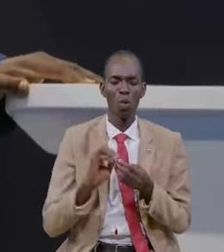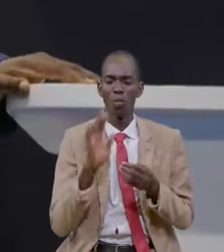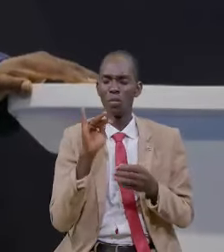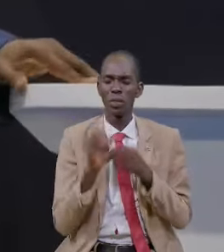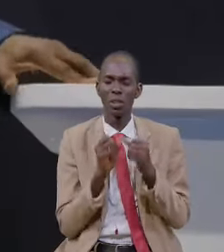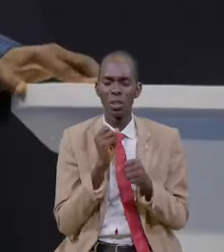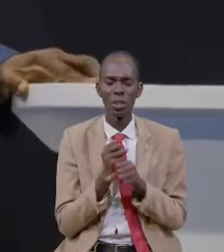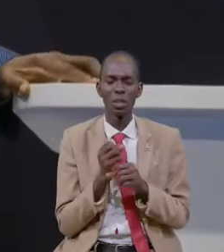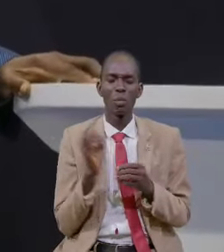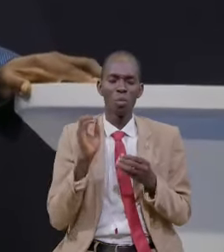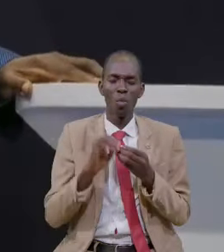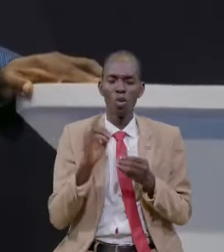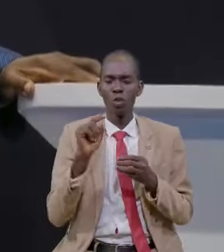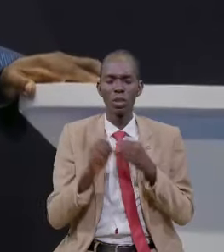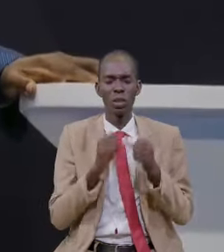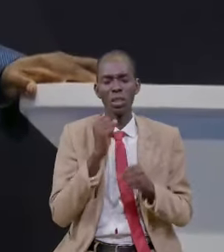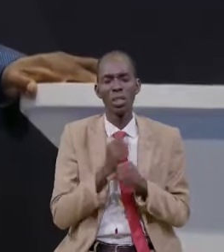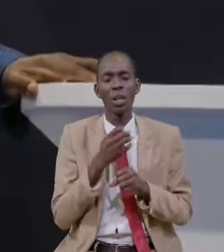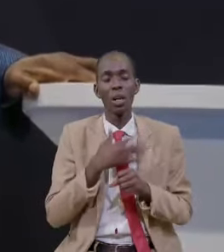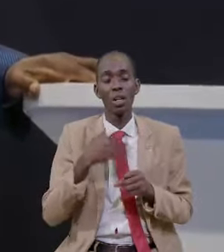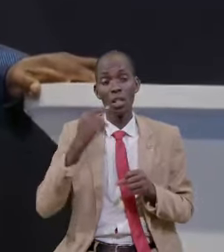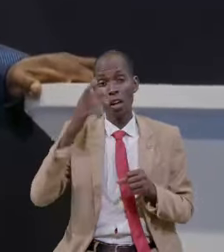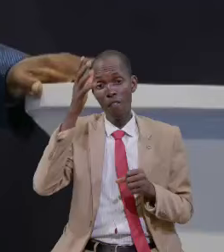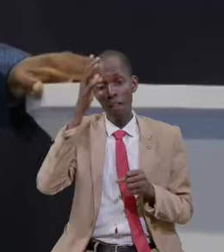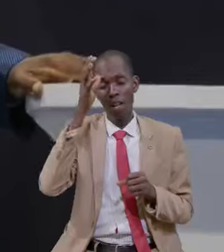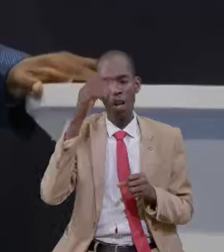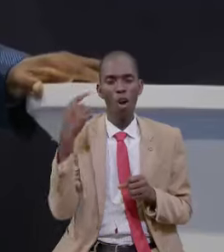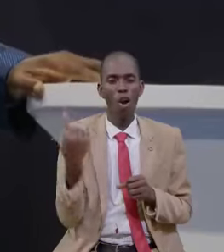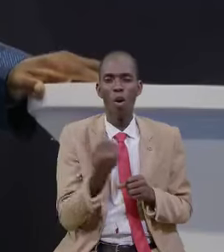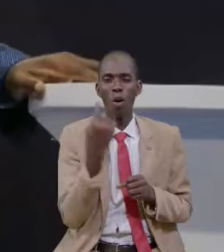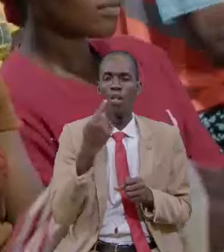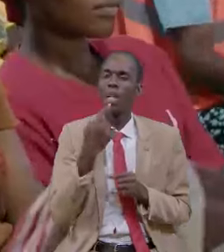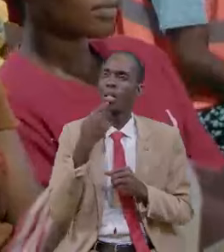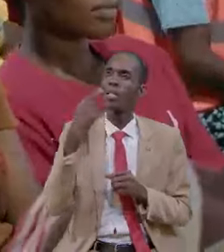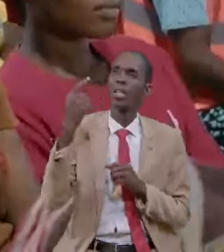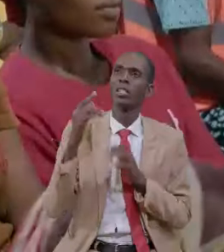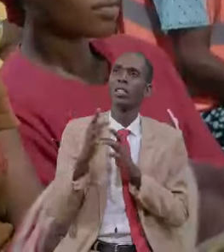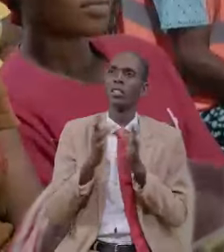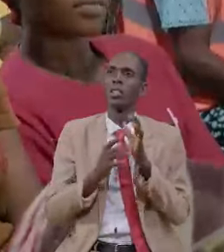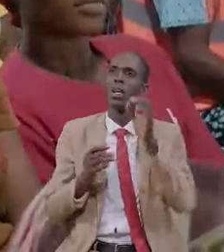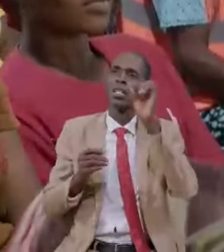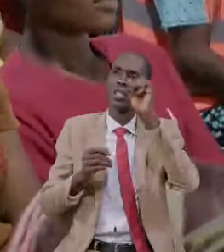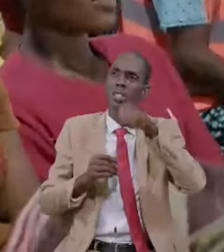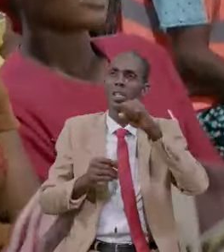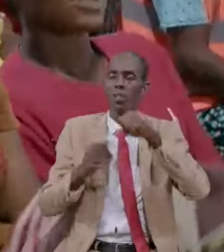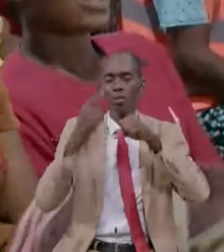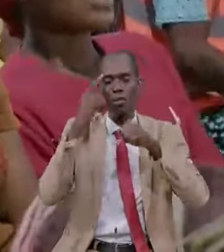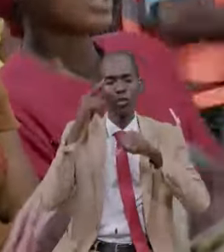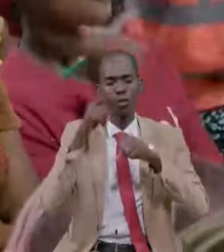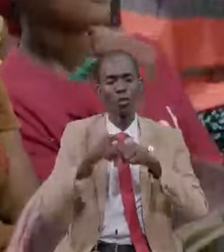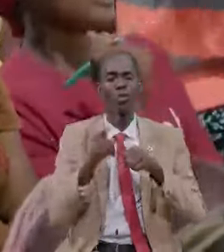the father said, the father always says yes to Jesus. On your behalf, he has said